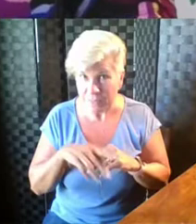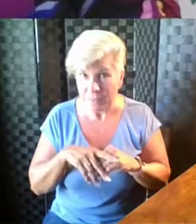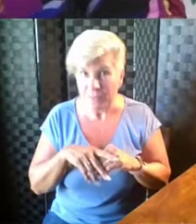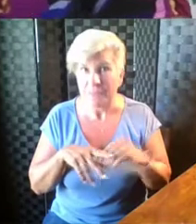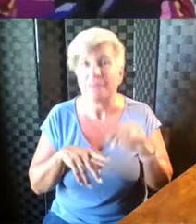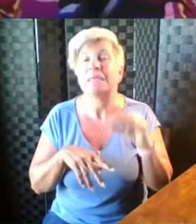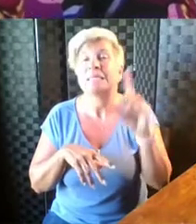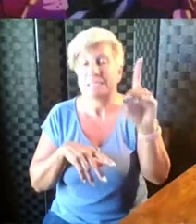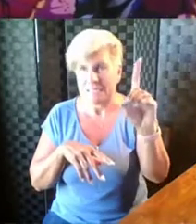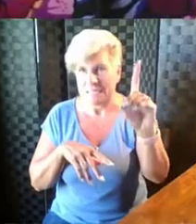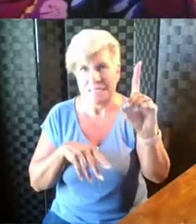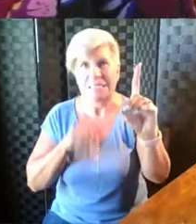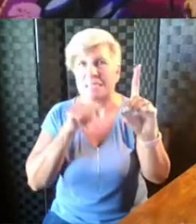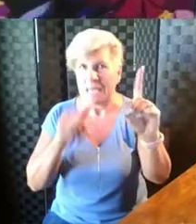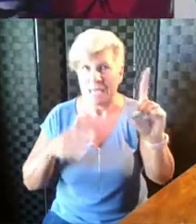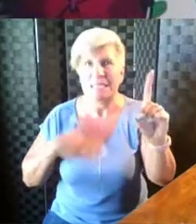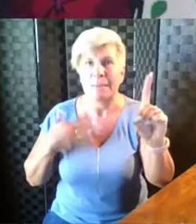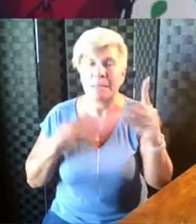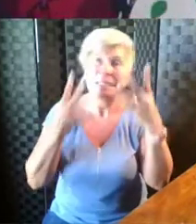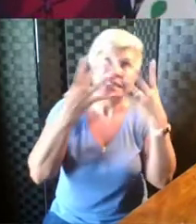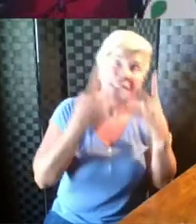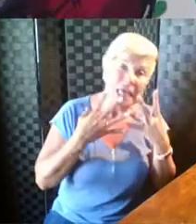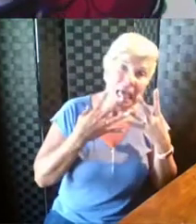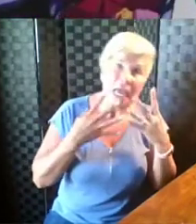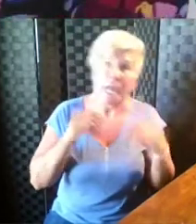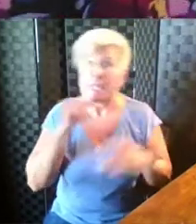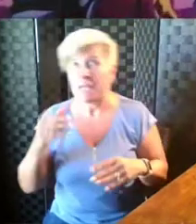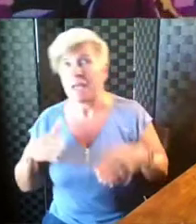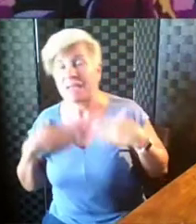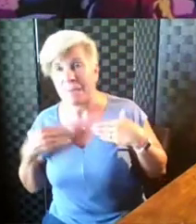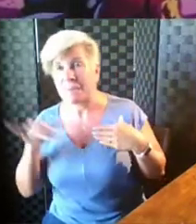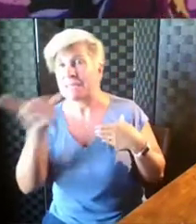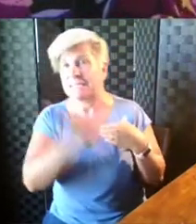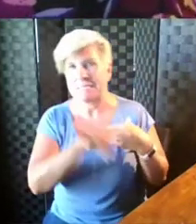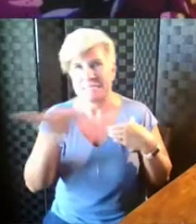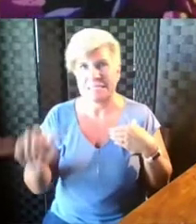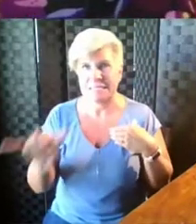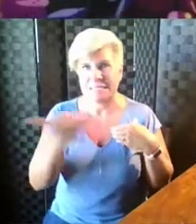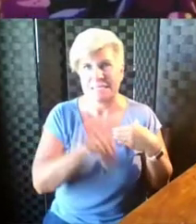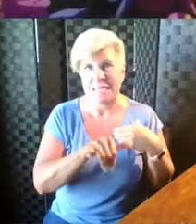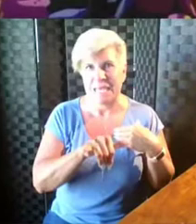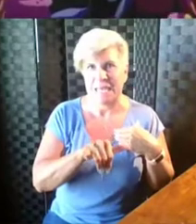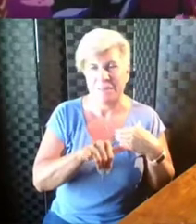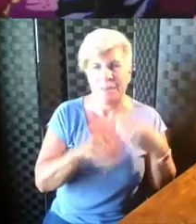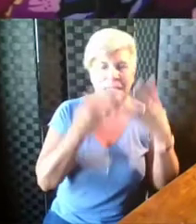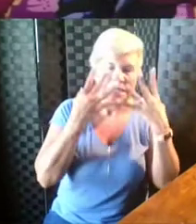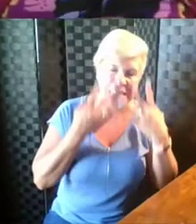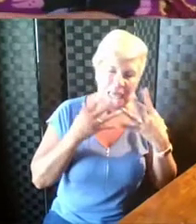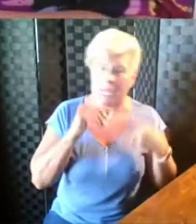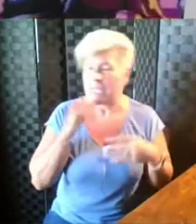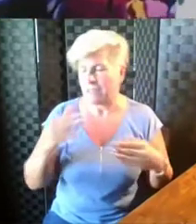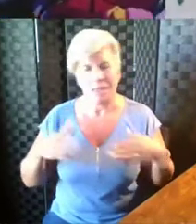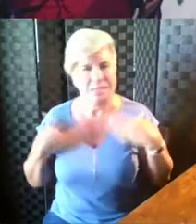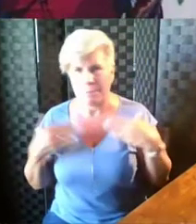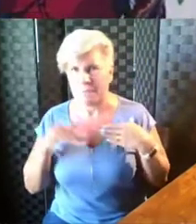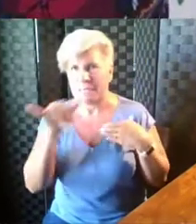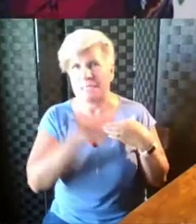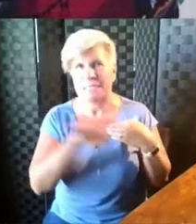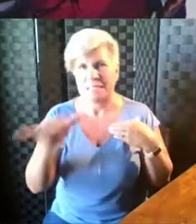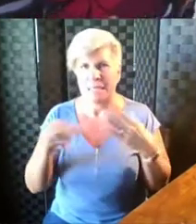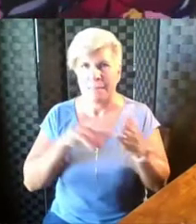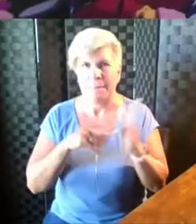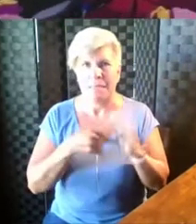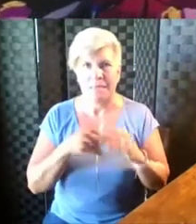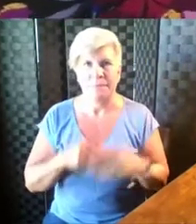respond. D, unhappy and sad mean the same or about the same. They are synonyms.